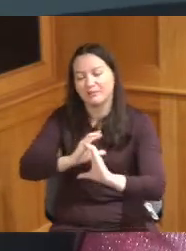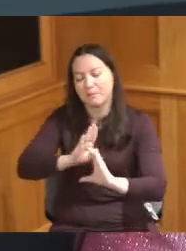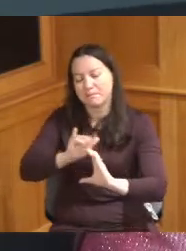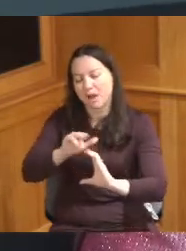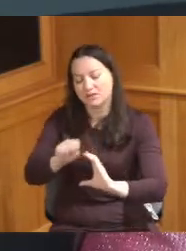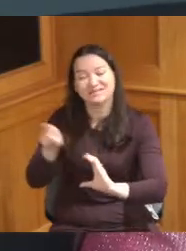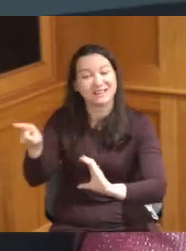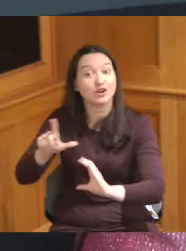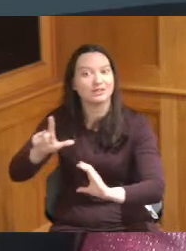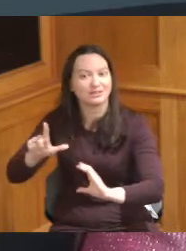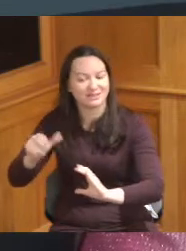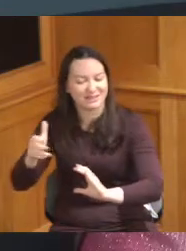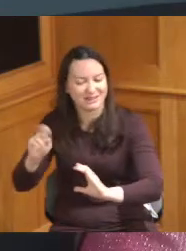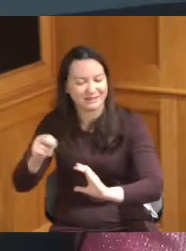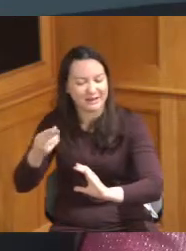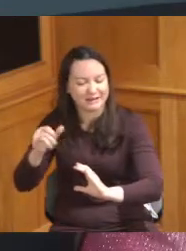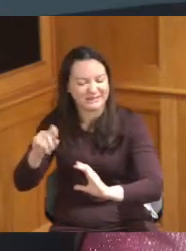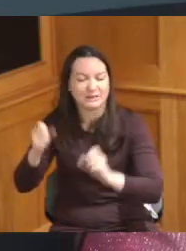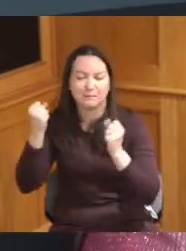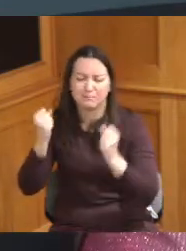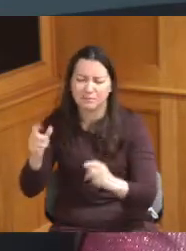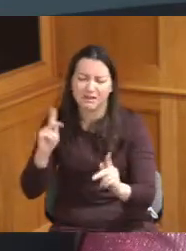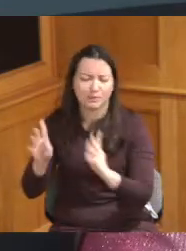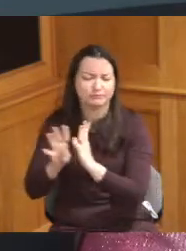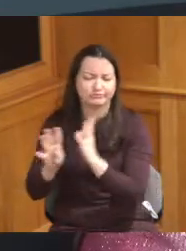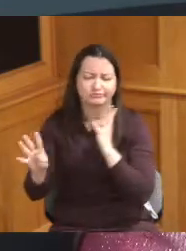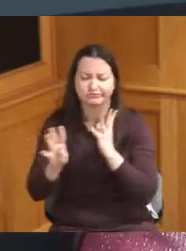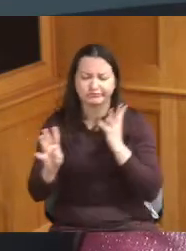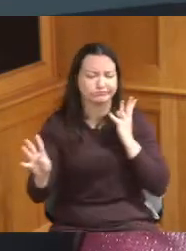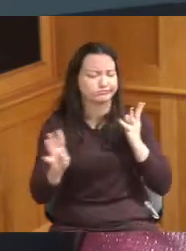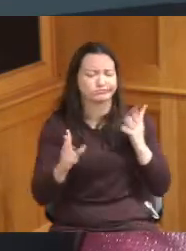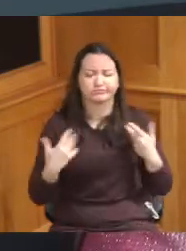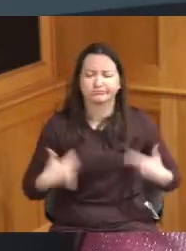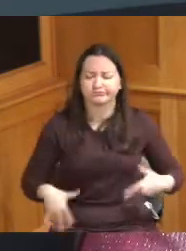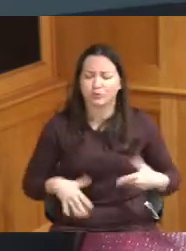Lincoln Heights. Lots of people attended, and it's just a